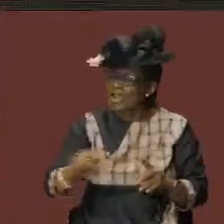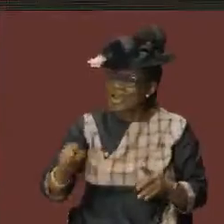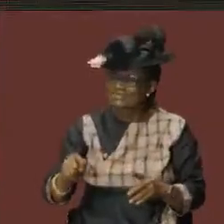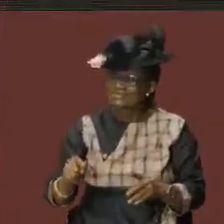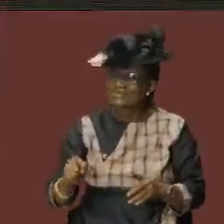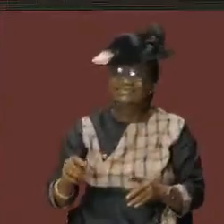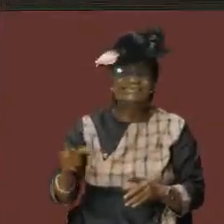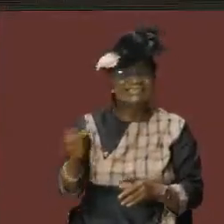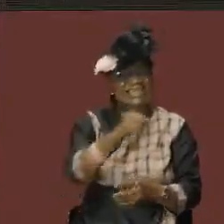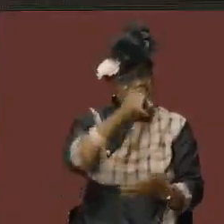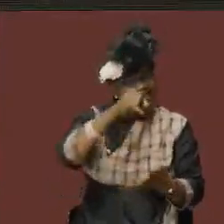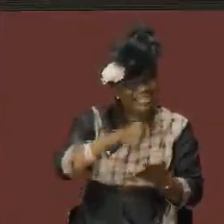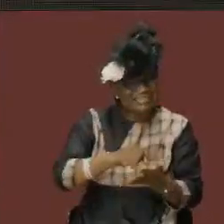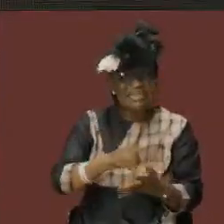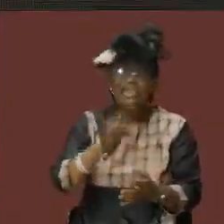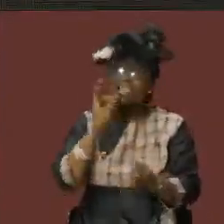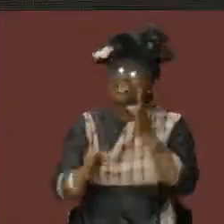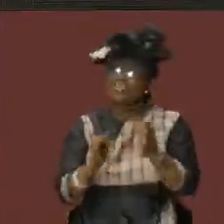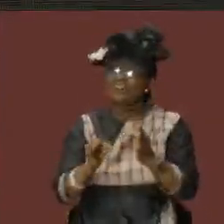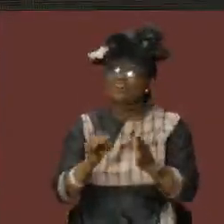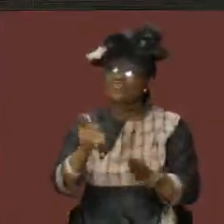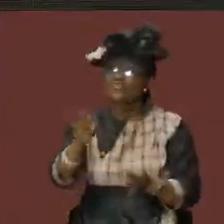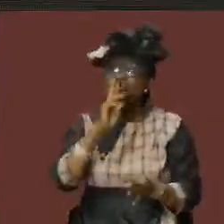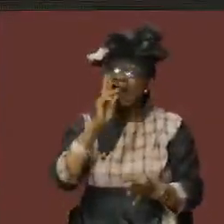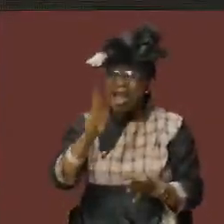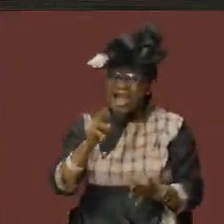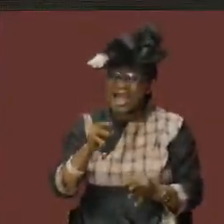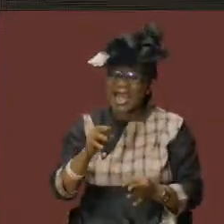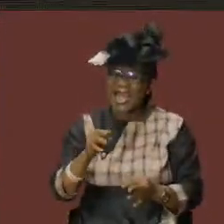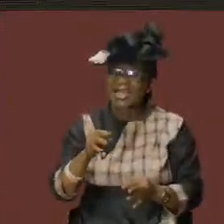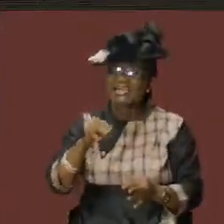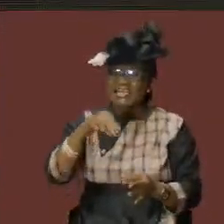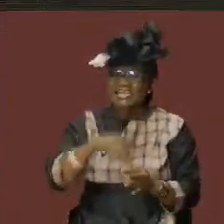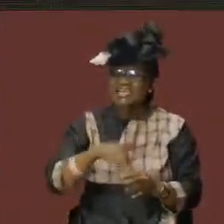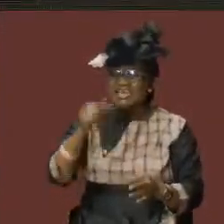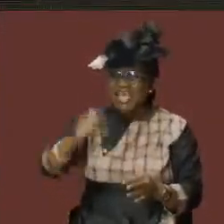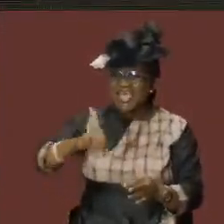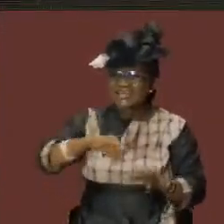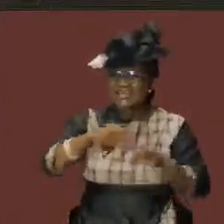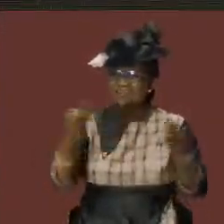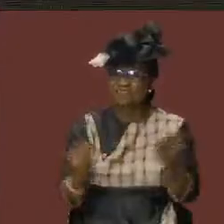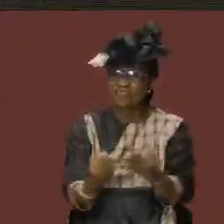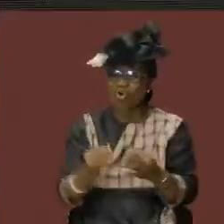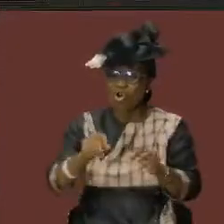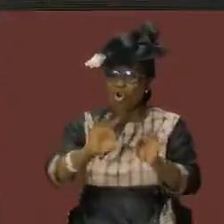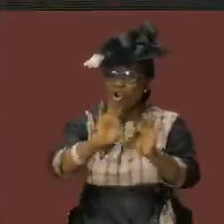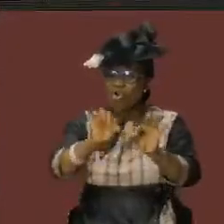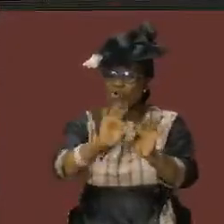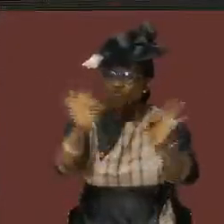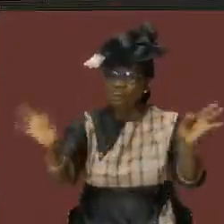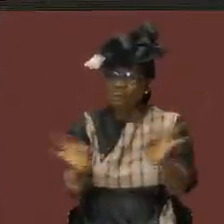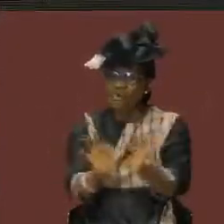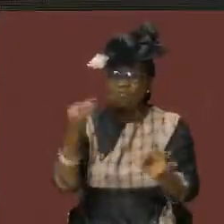in any form of bitterness against your brother or sister.